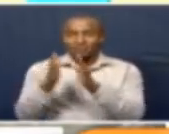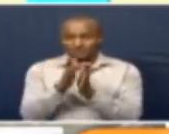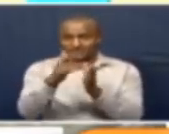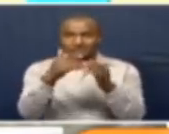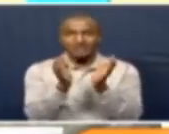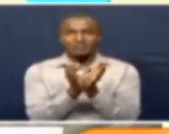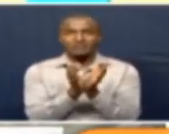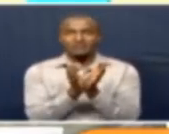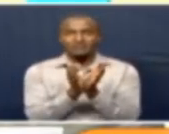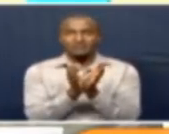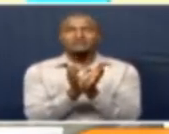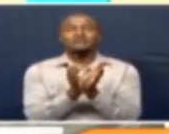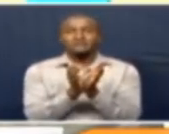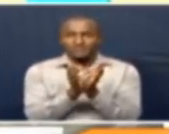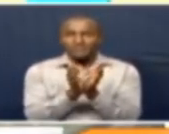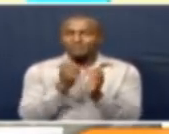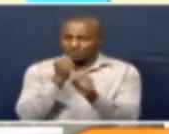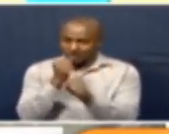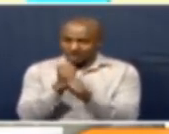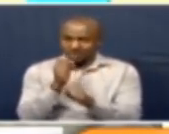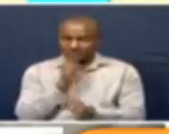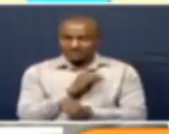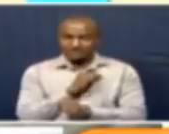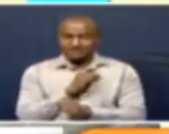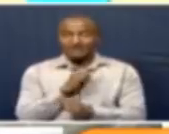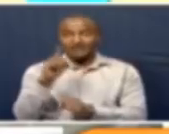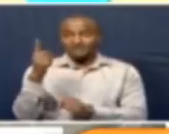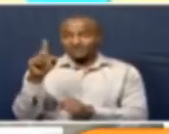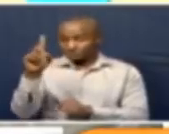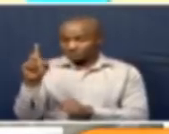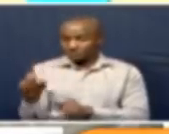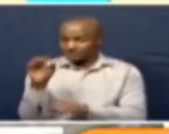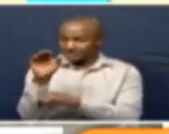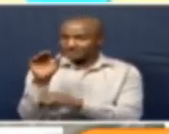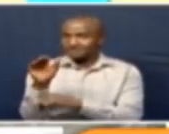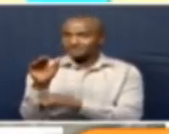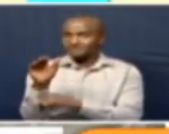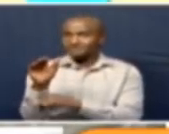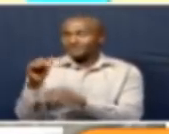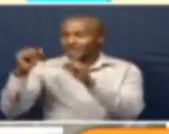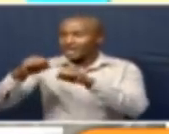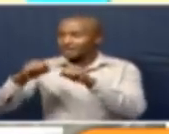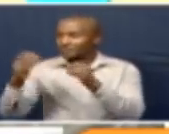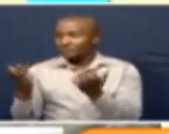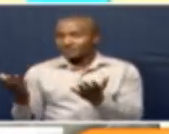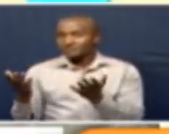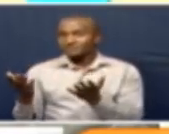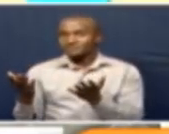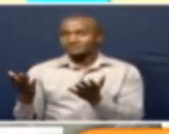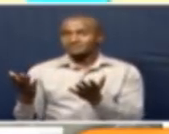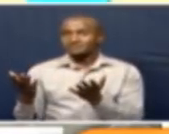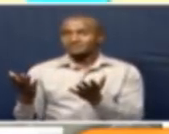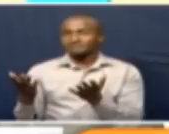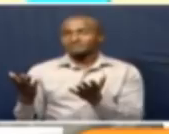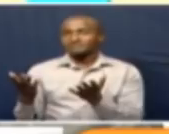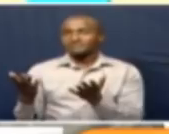company, I did modeling for them, they haven't paid me, the first question I'll ask you, so where's the agreement? You know, it was just the word of